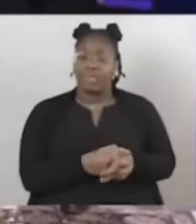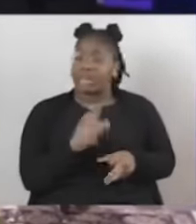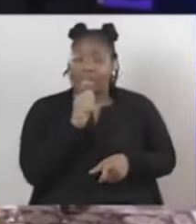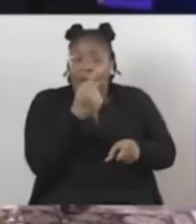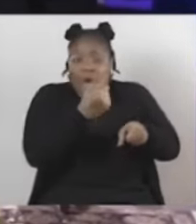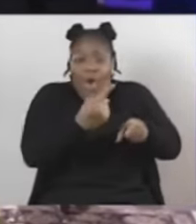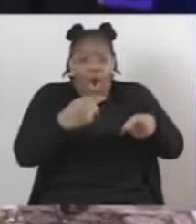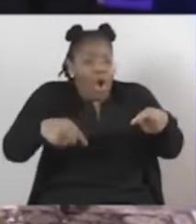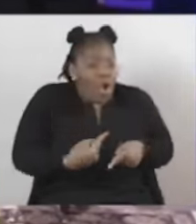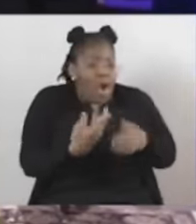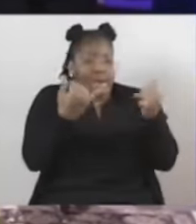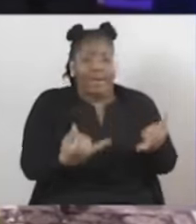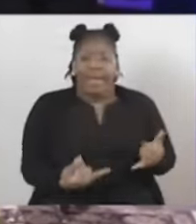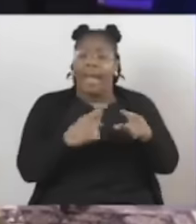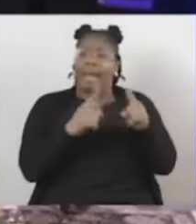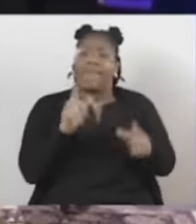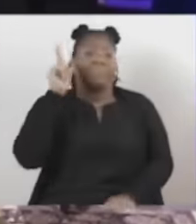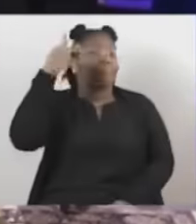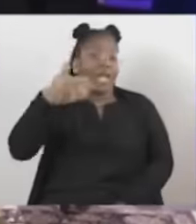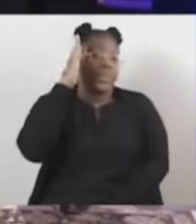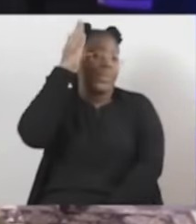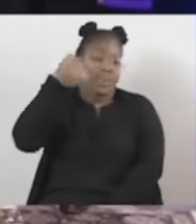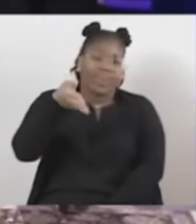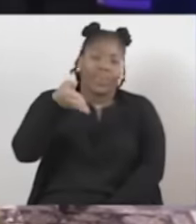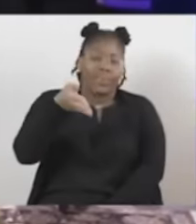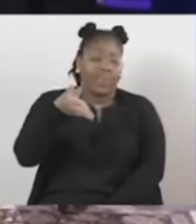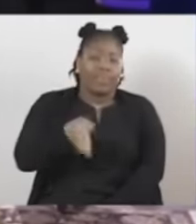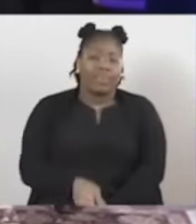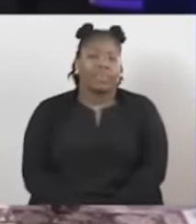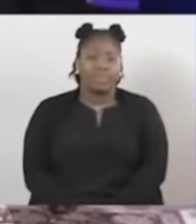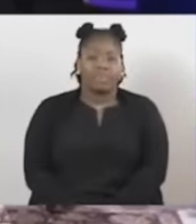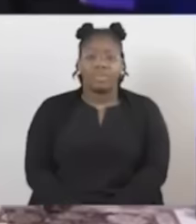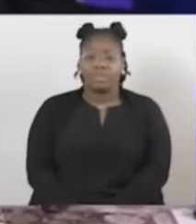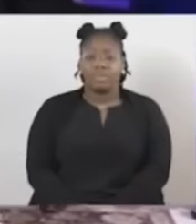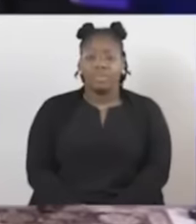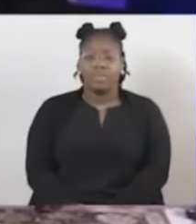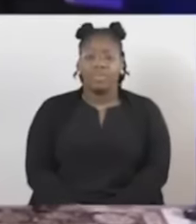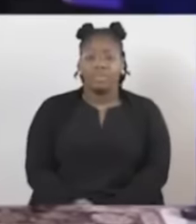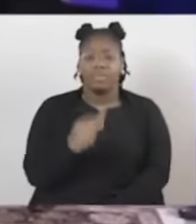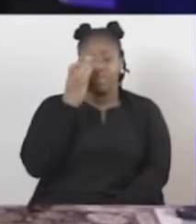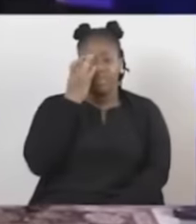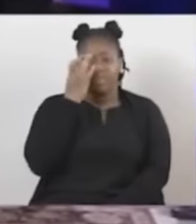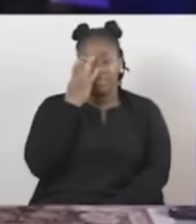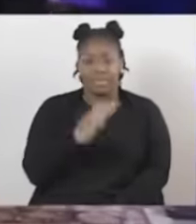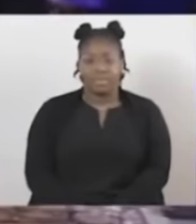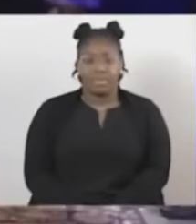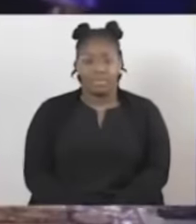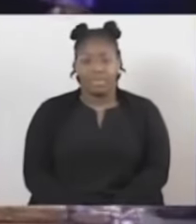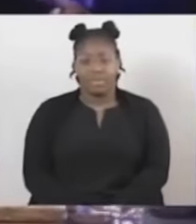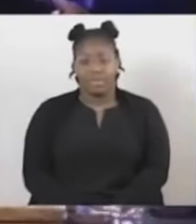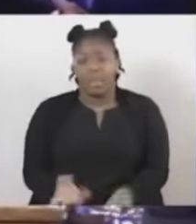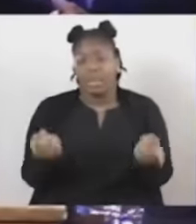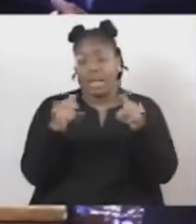you until the apostolic mantle is put on your back. What's going on in your life right